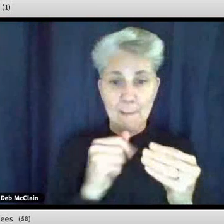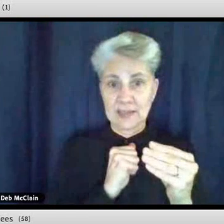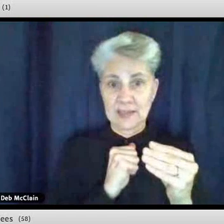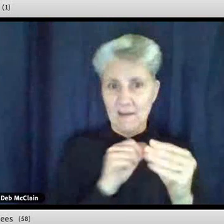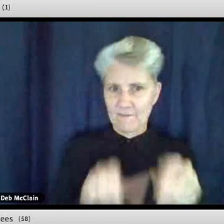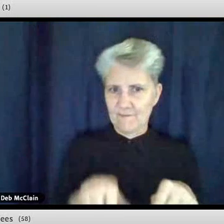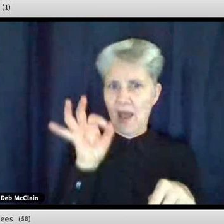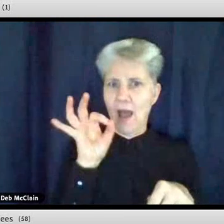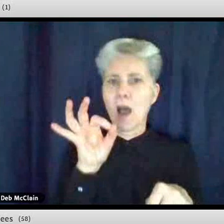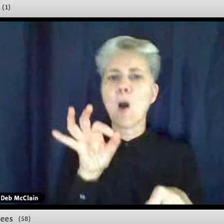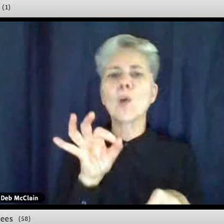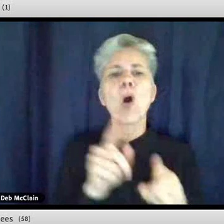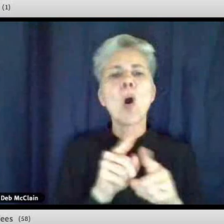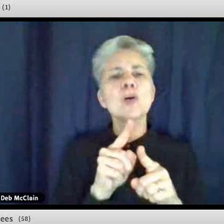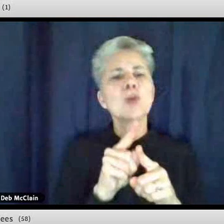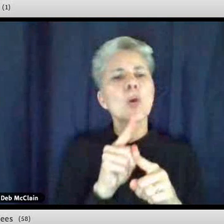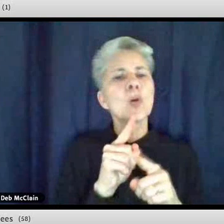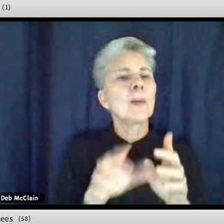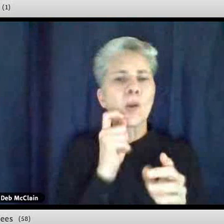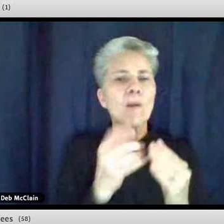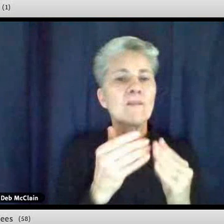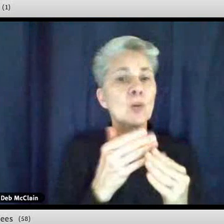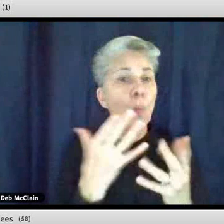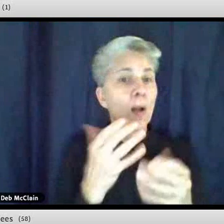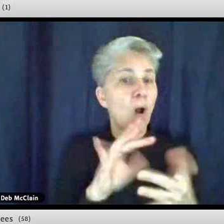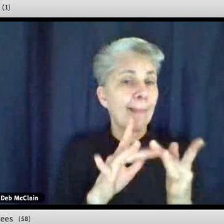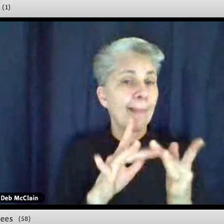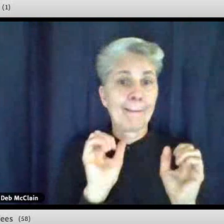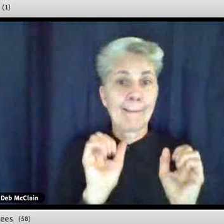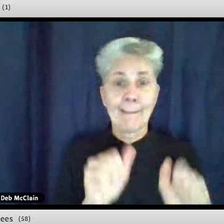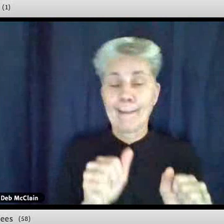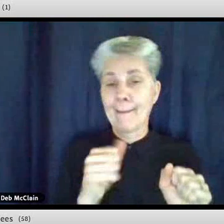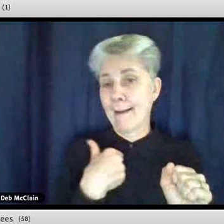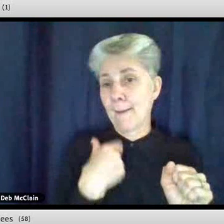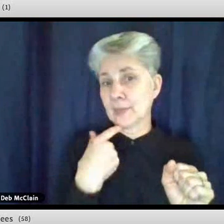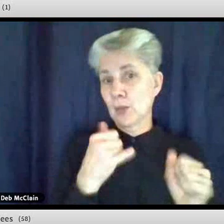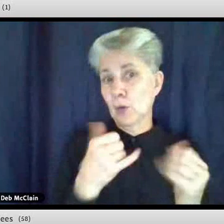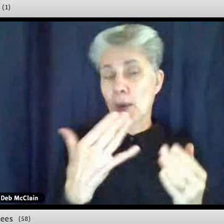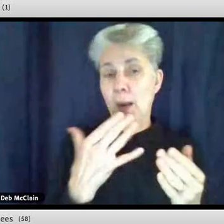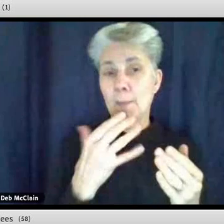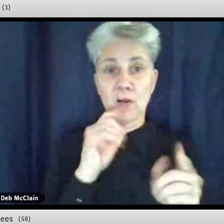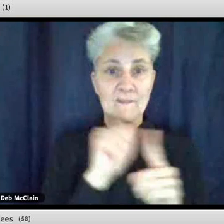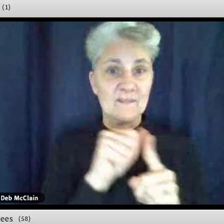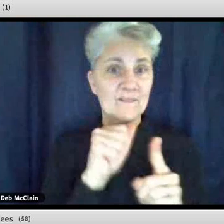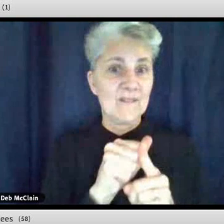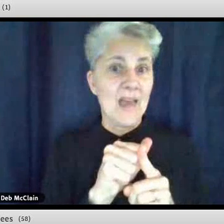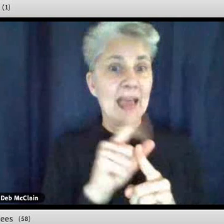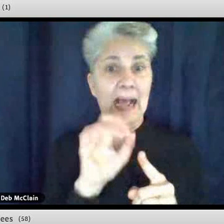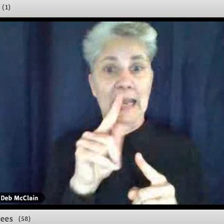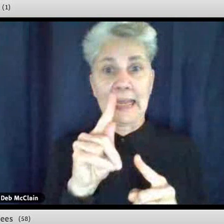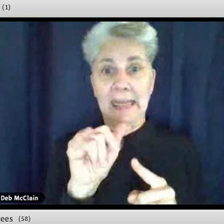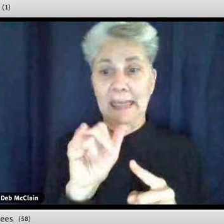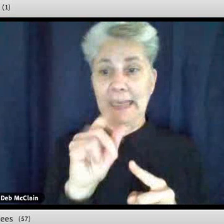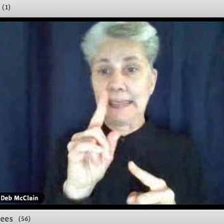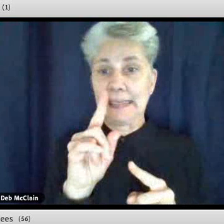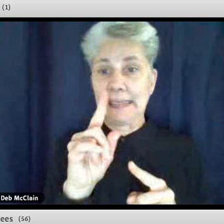logged in. I just did a brief search in LinkedIn. I was able to get a ton of information about myself. Again, you can be whoever you want to be